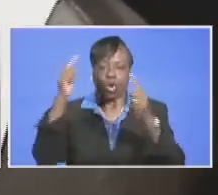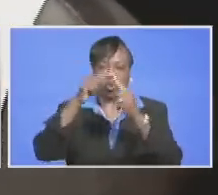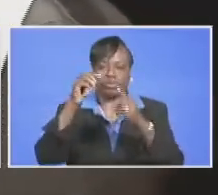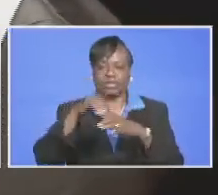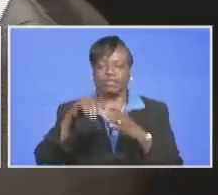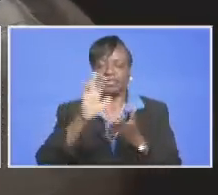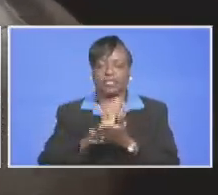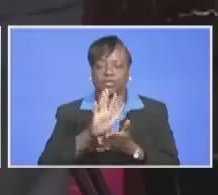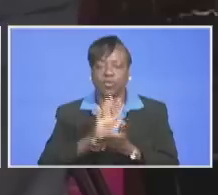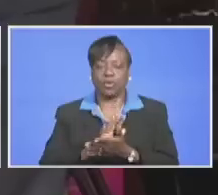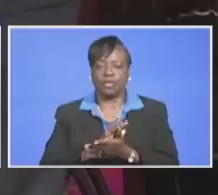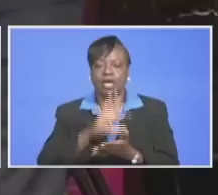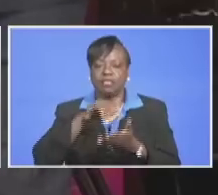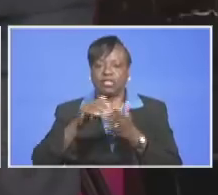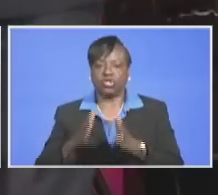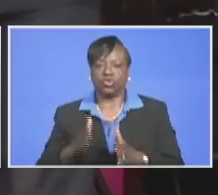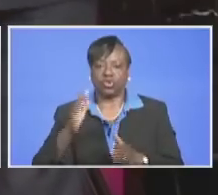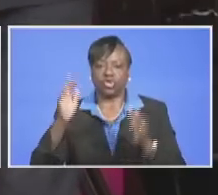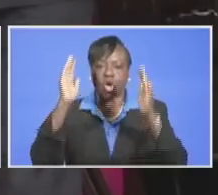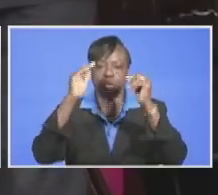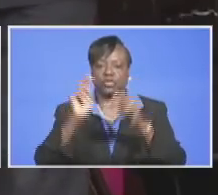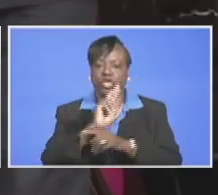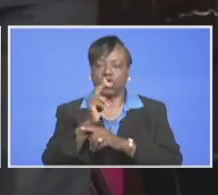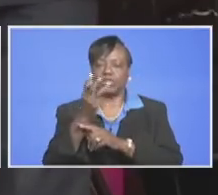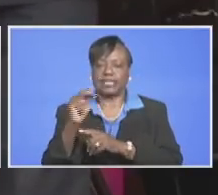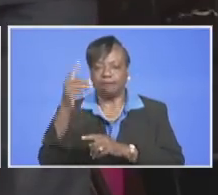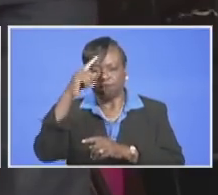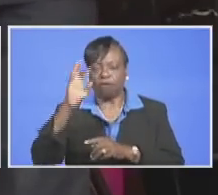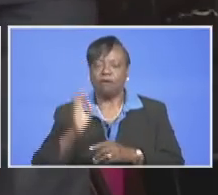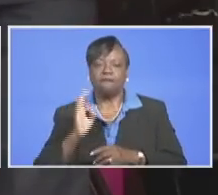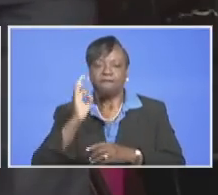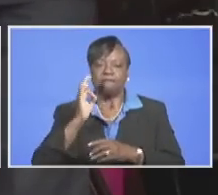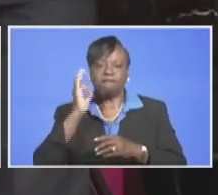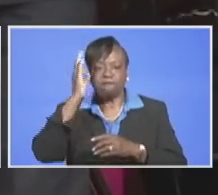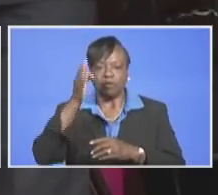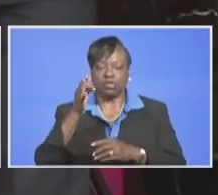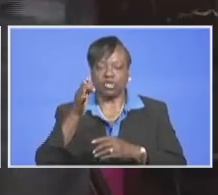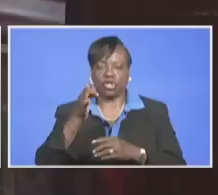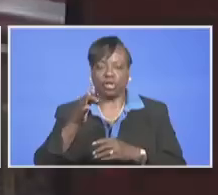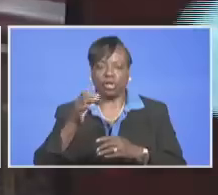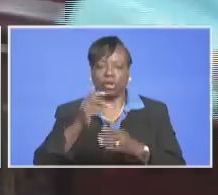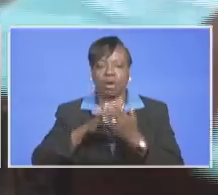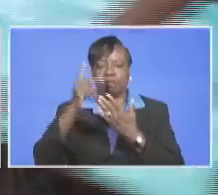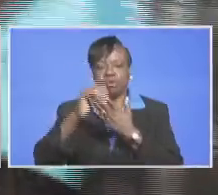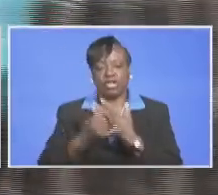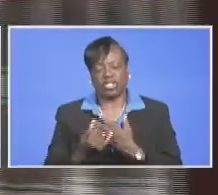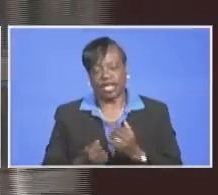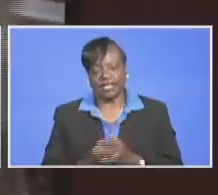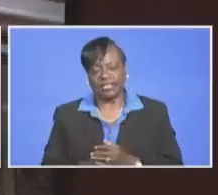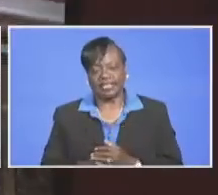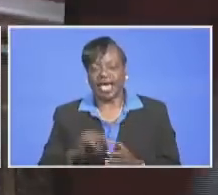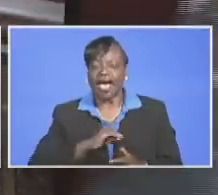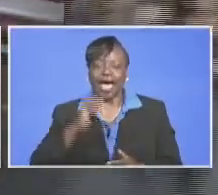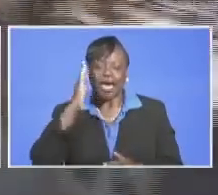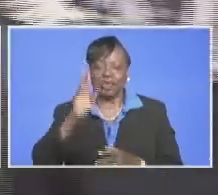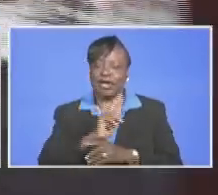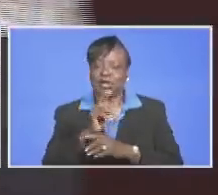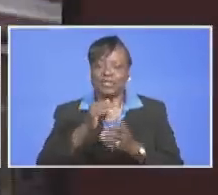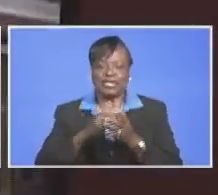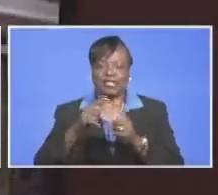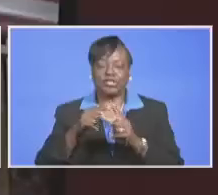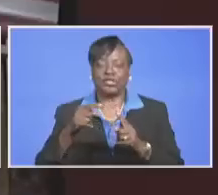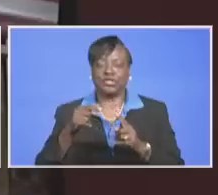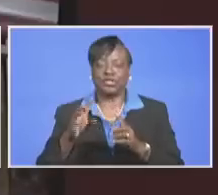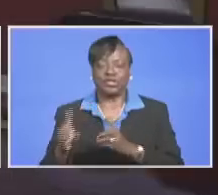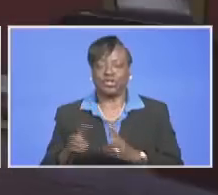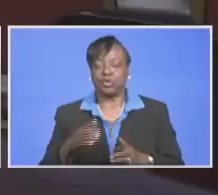computers say they hope to use them for future projects and for a little fun. I might use it to do my work when